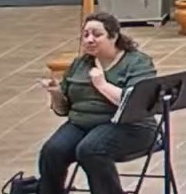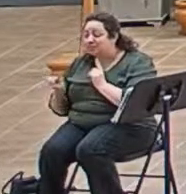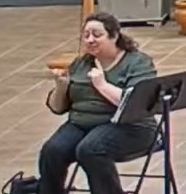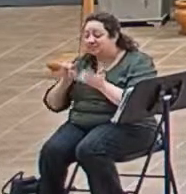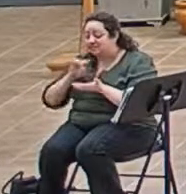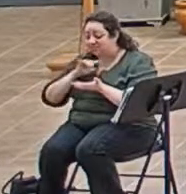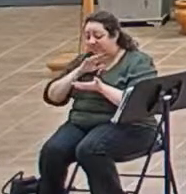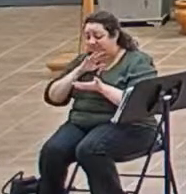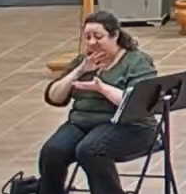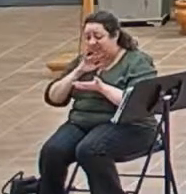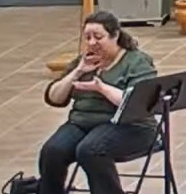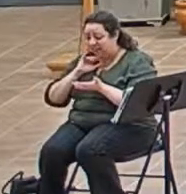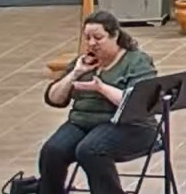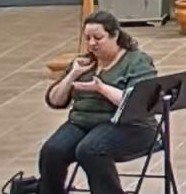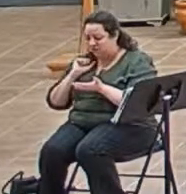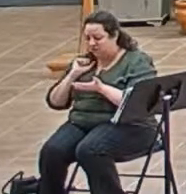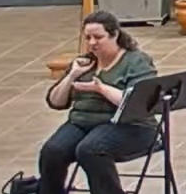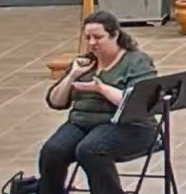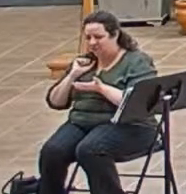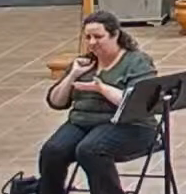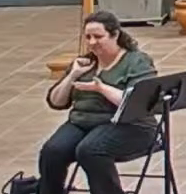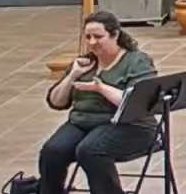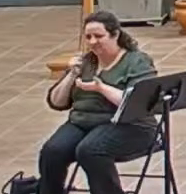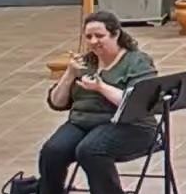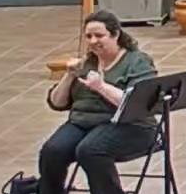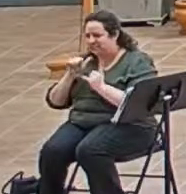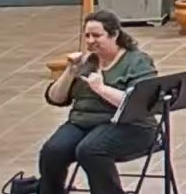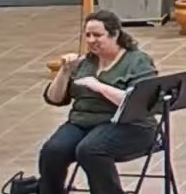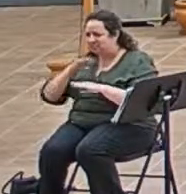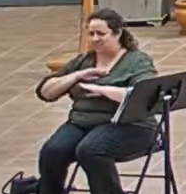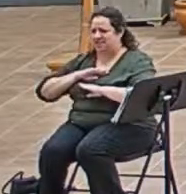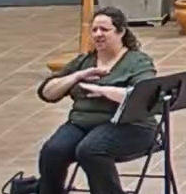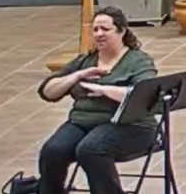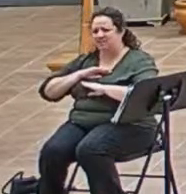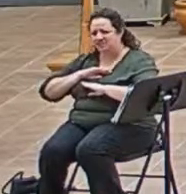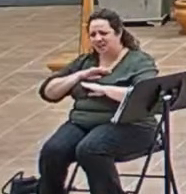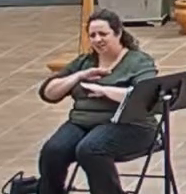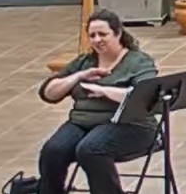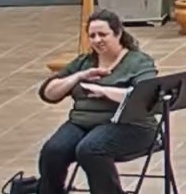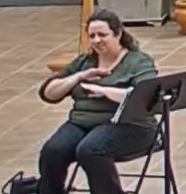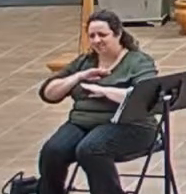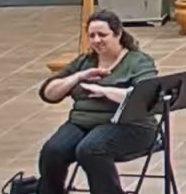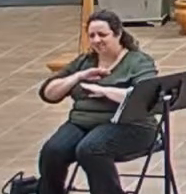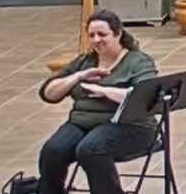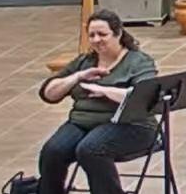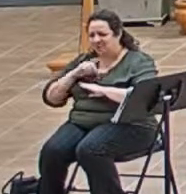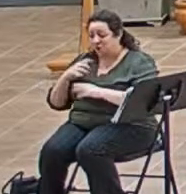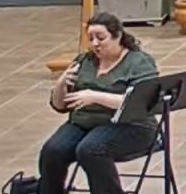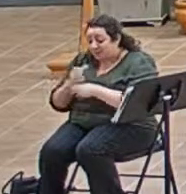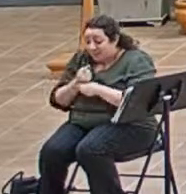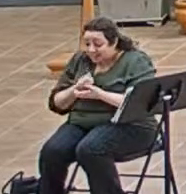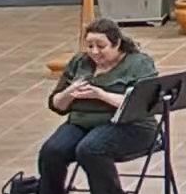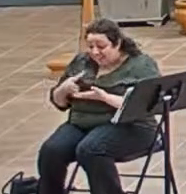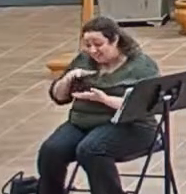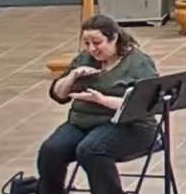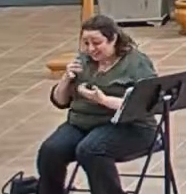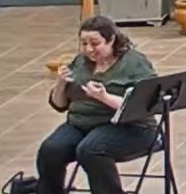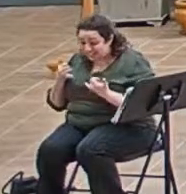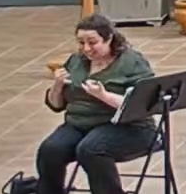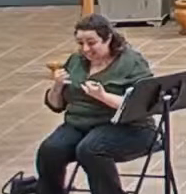You're not satisfied. We've gotten the treasure, now what? What's my next